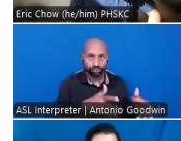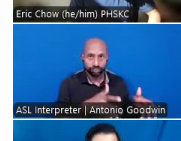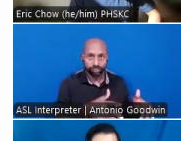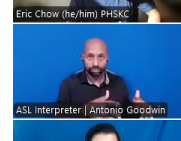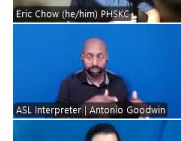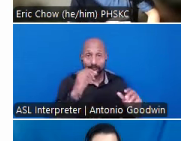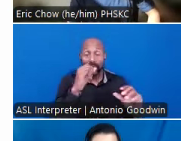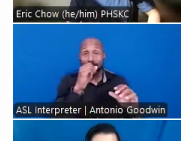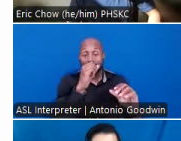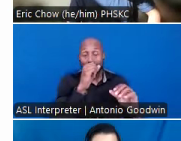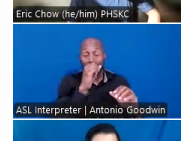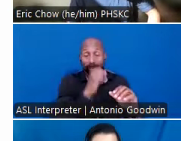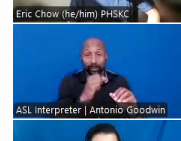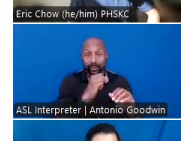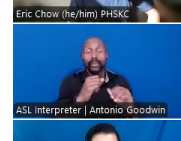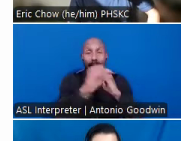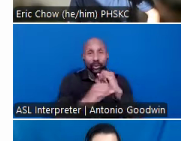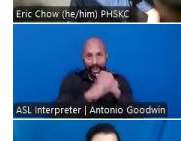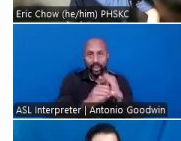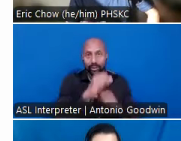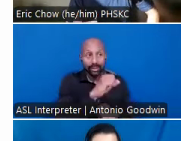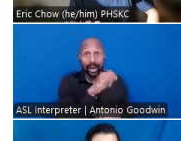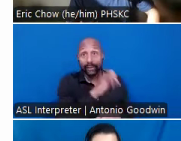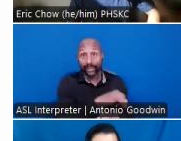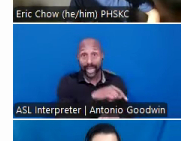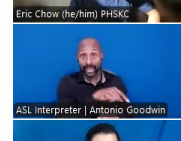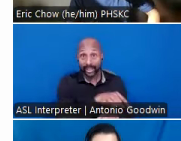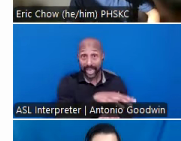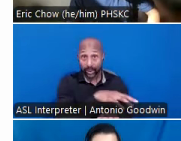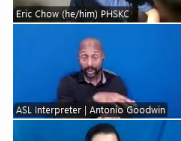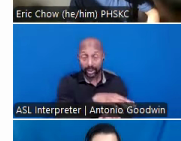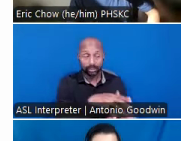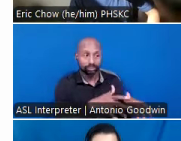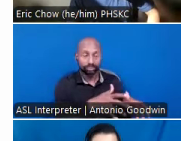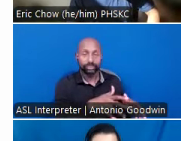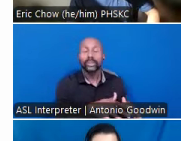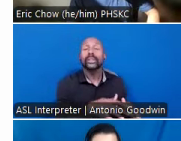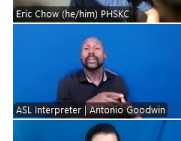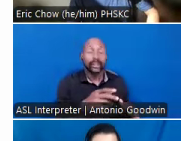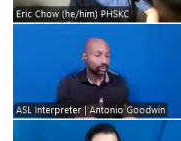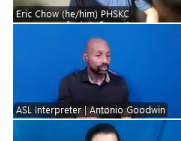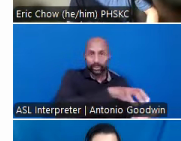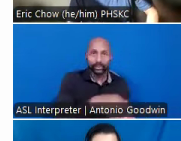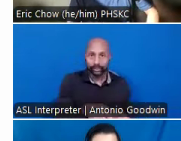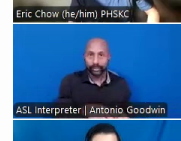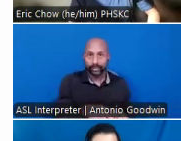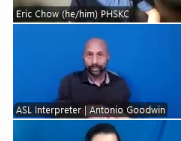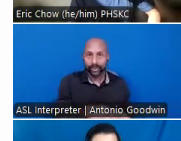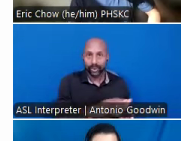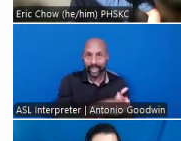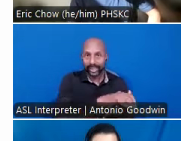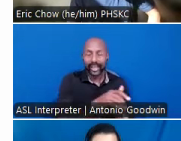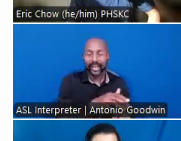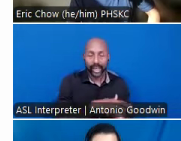water out to prevent mosquitoes from laying eggs there and also multiplying in your area. If you have symptoms